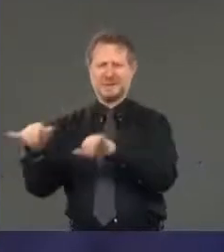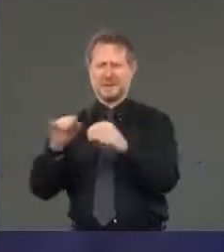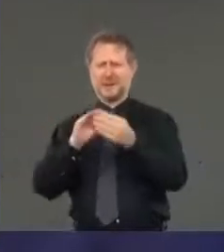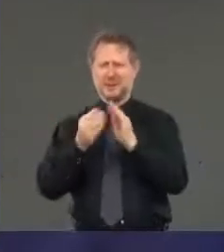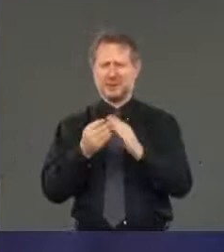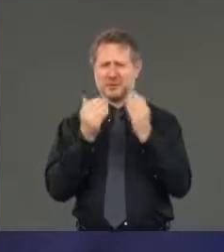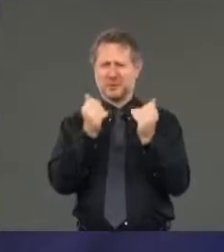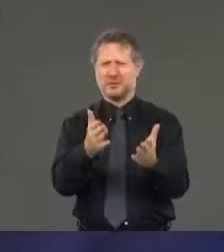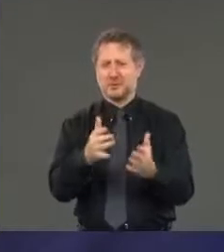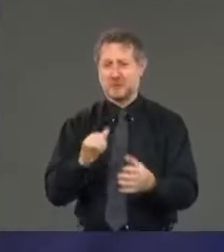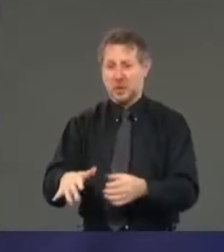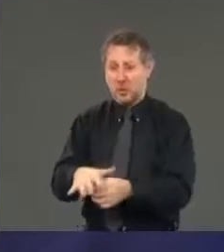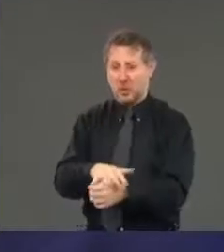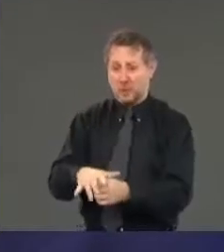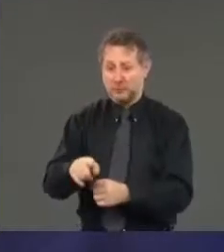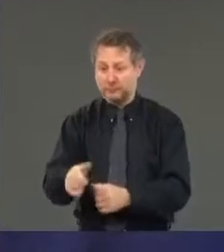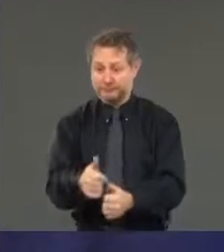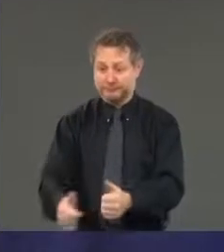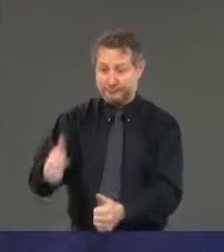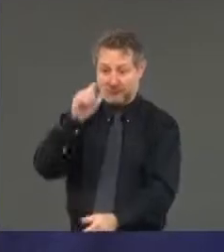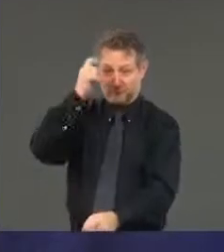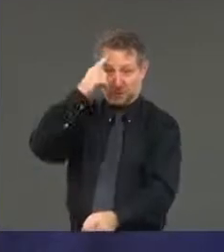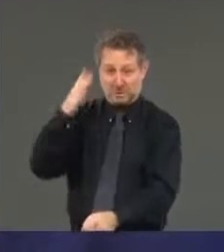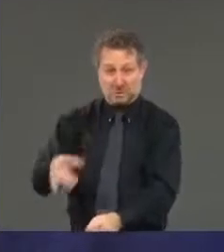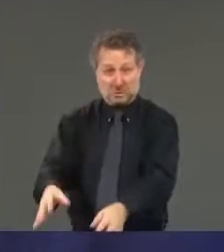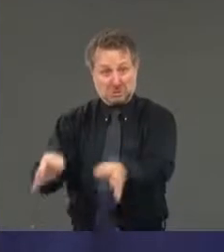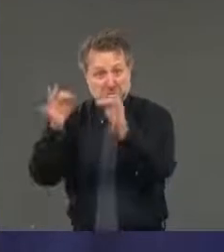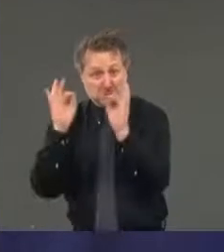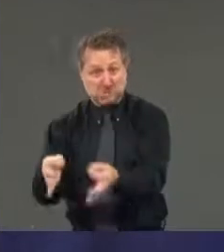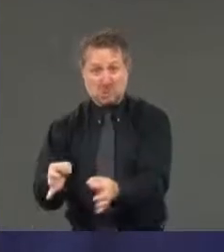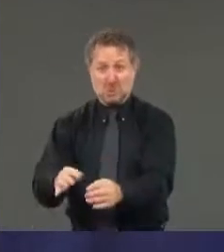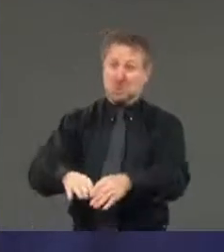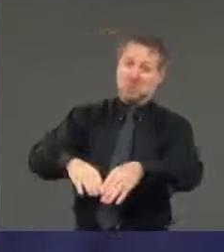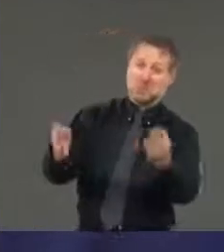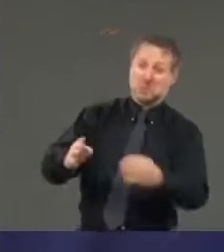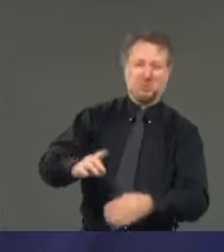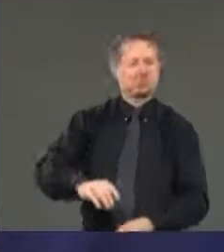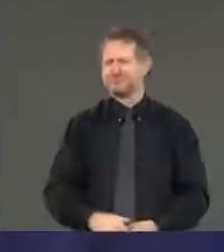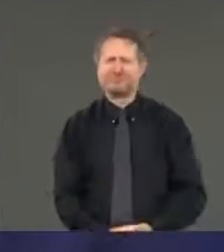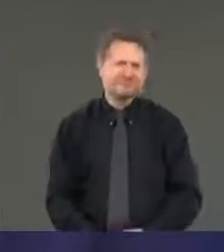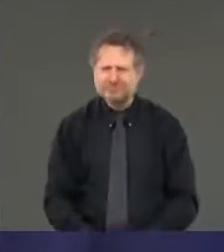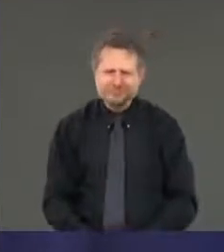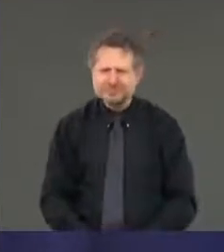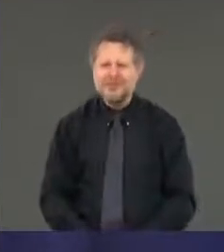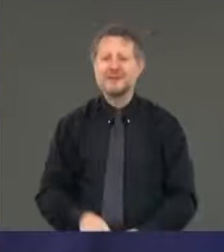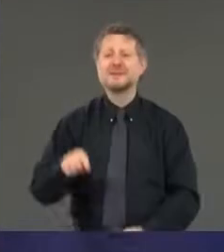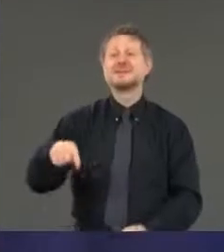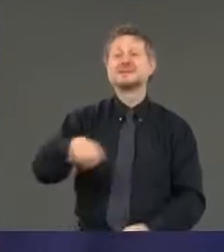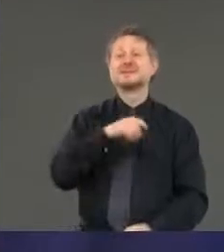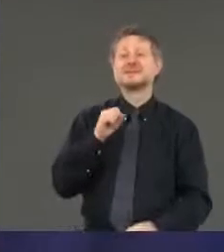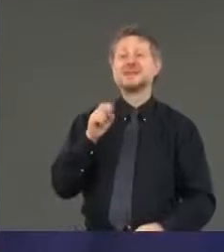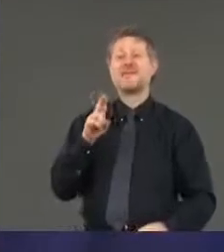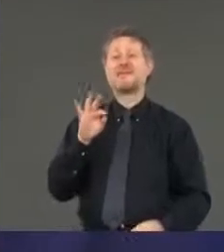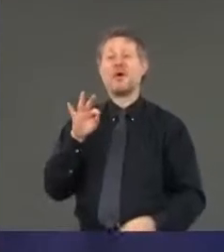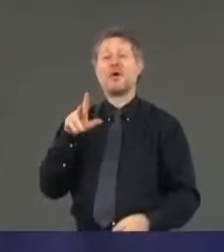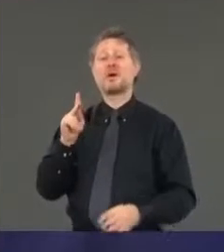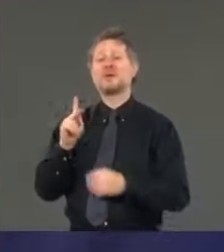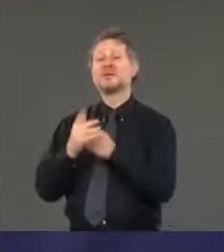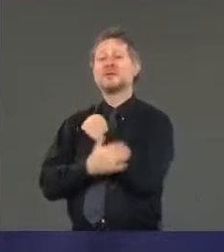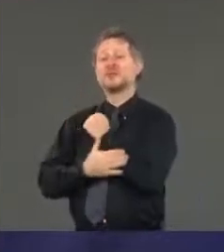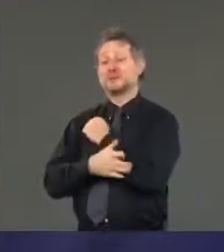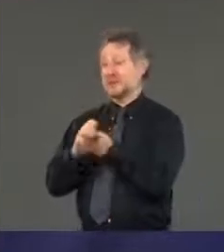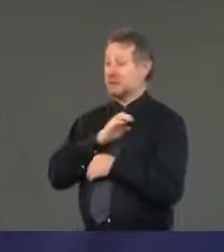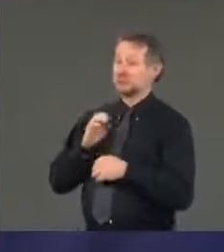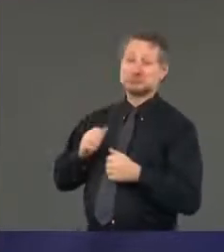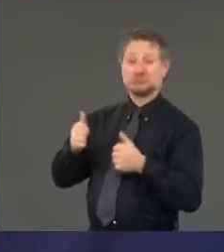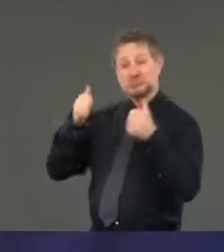or close, right? Suffolk County Executive can't open Suffolk. He can't close Suffolk. He